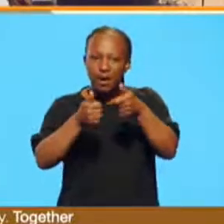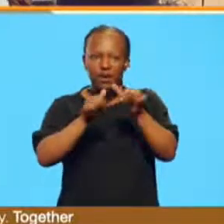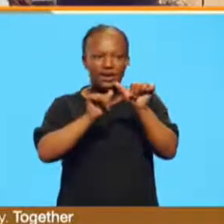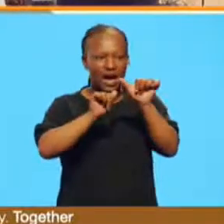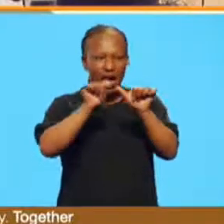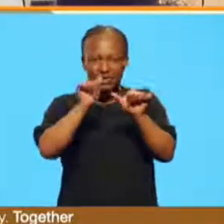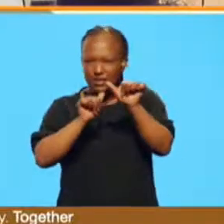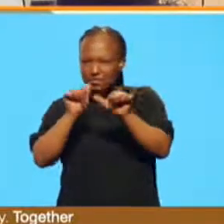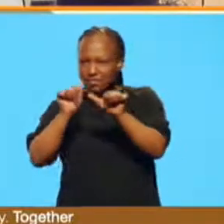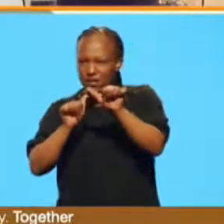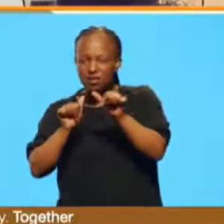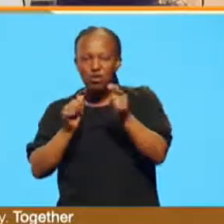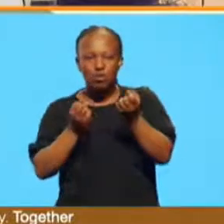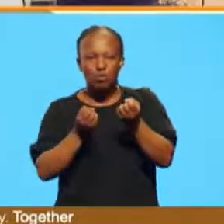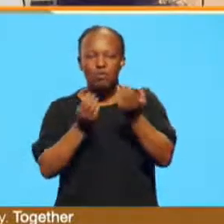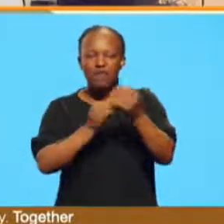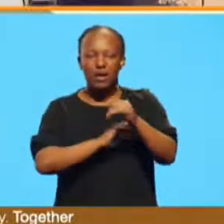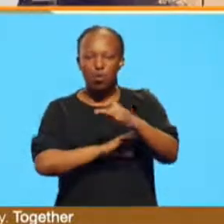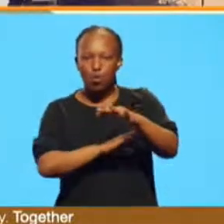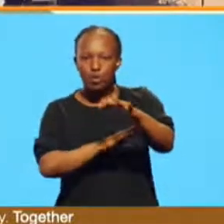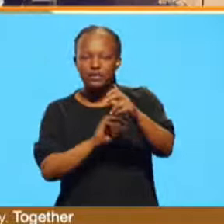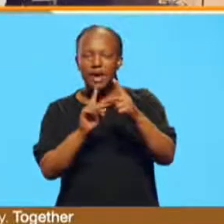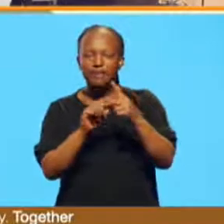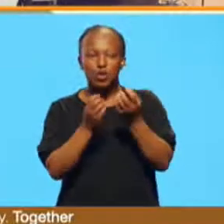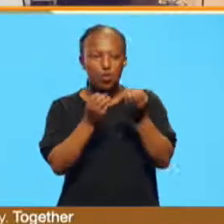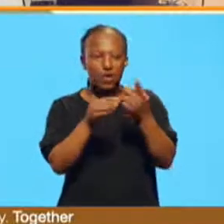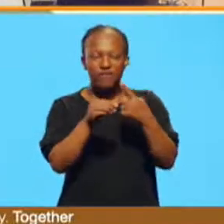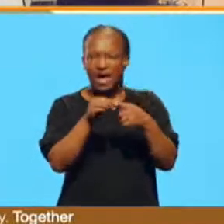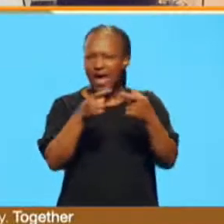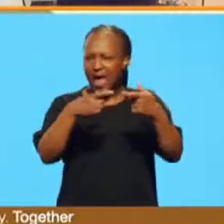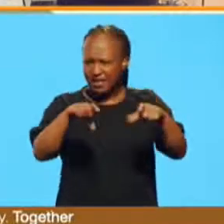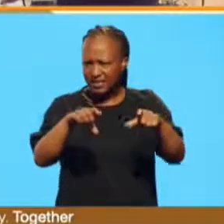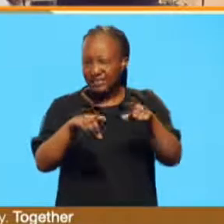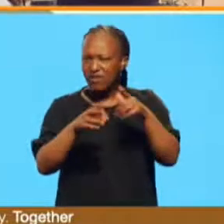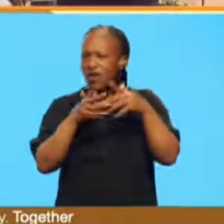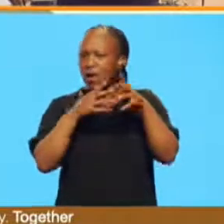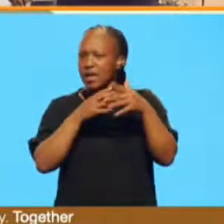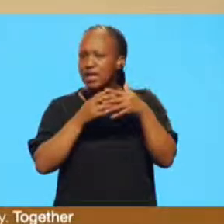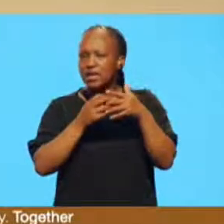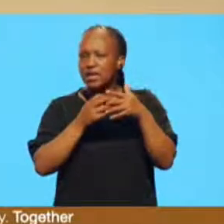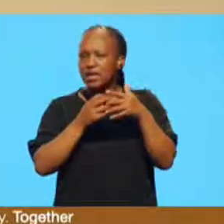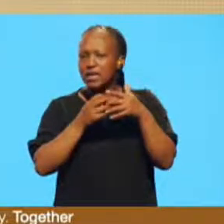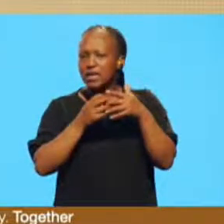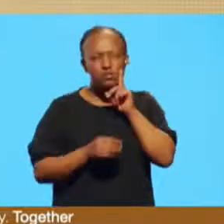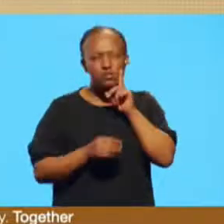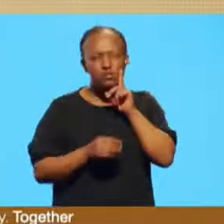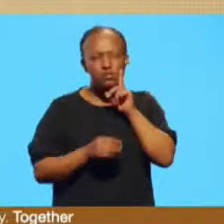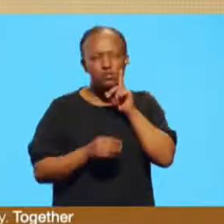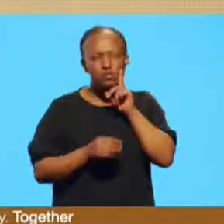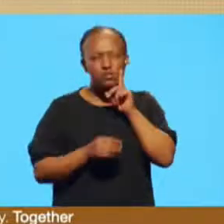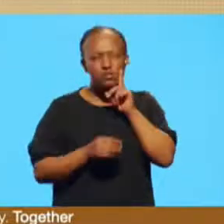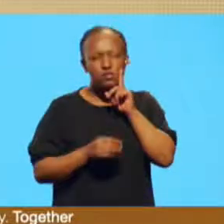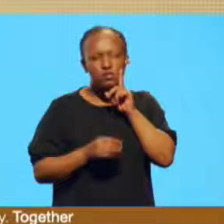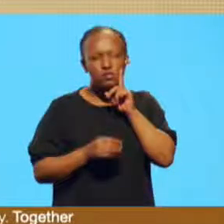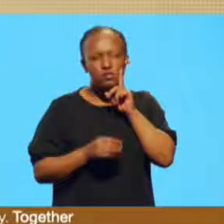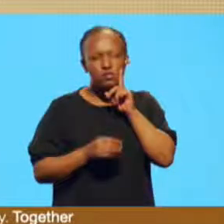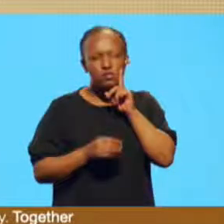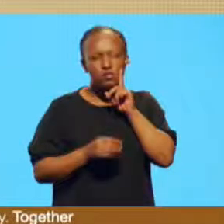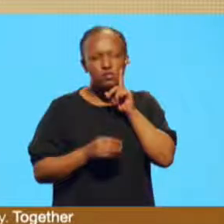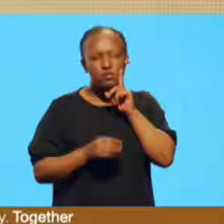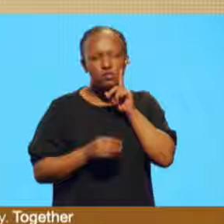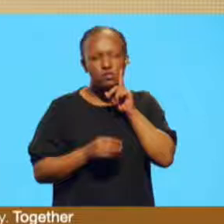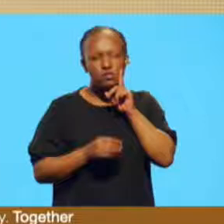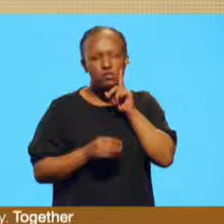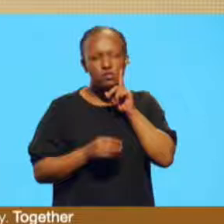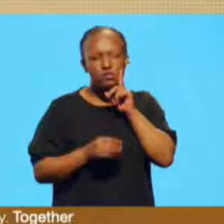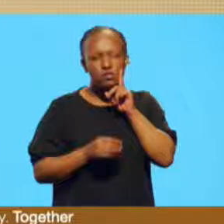you are going to be providing water or providing the eggs or any other service to see if that 6 dozen or that 1 dozen